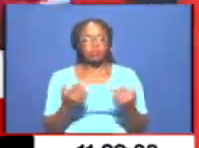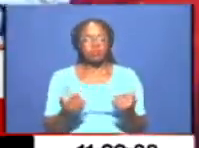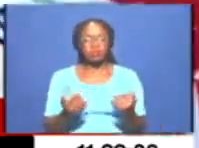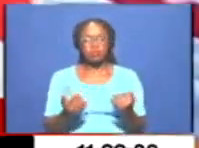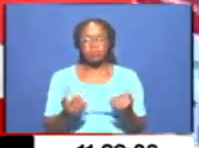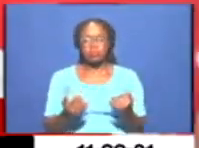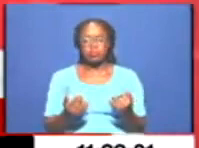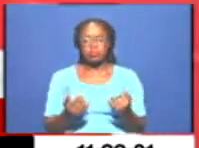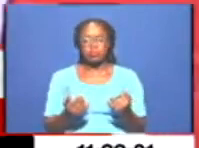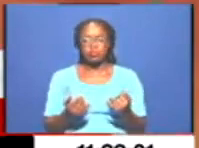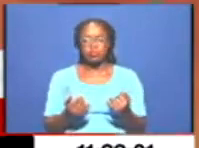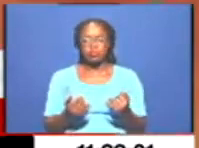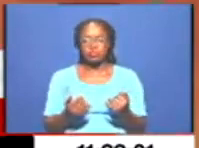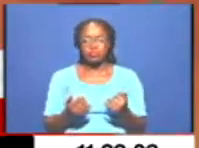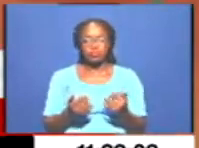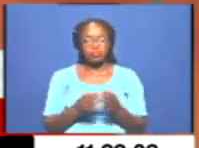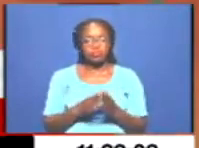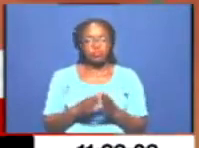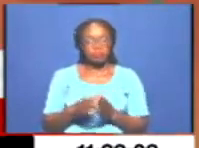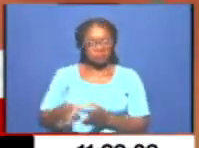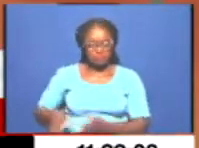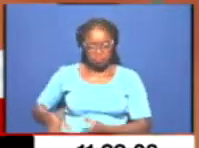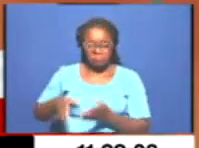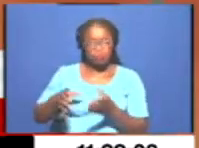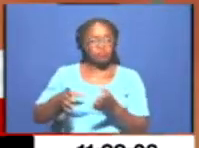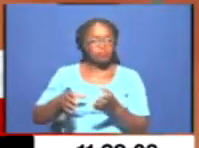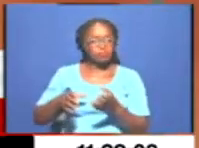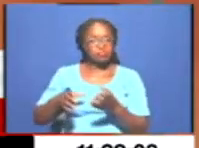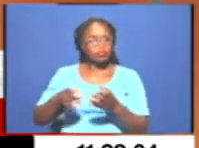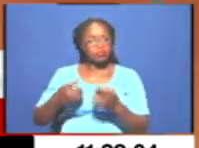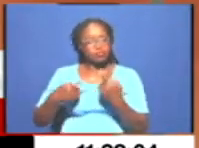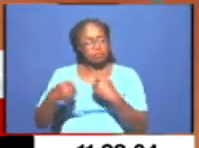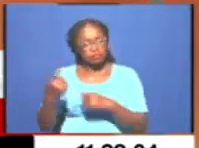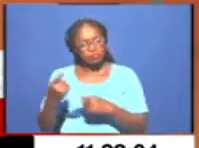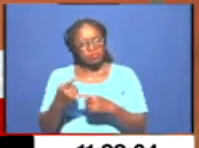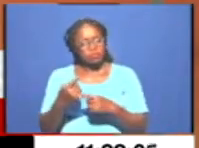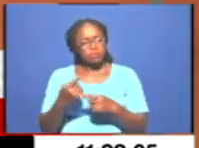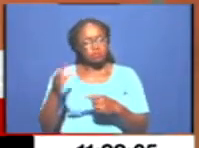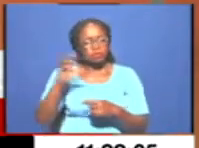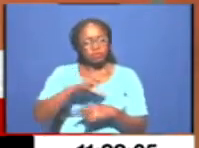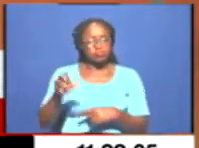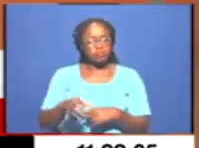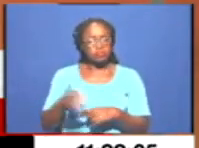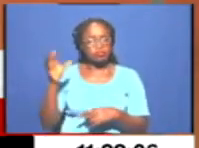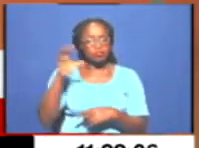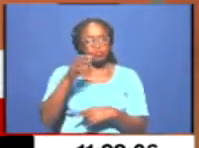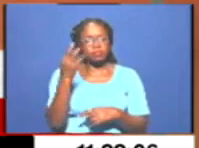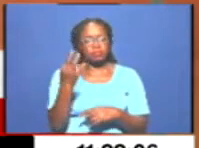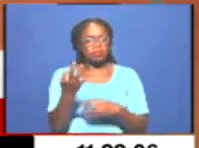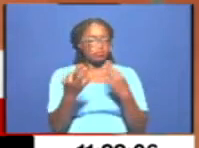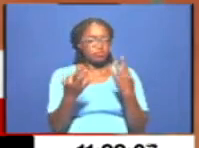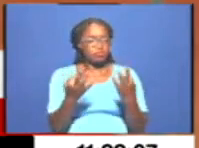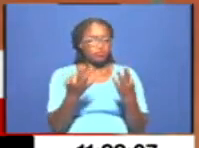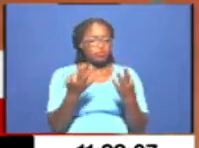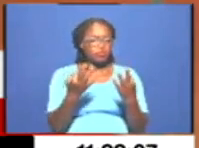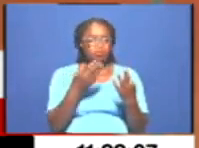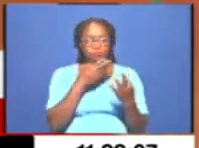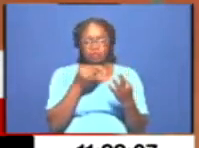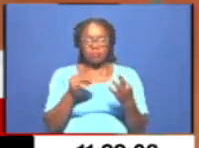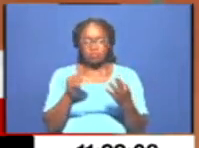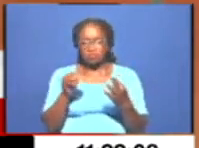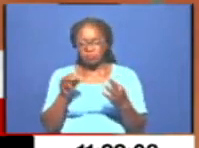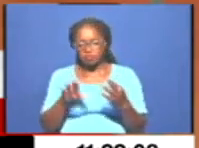know rugby sevens have qualified, basketball 3x3, they've qualified, the men and the women, and the women's cricket